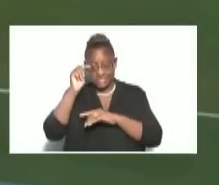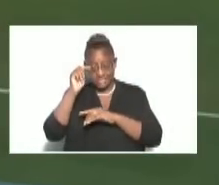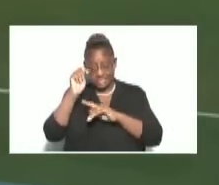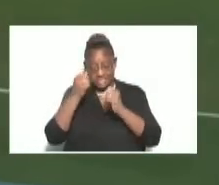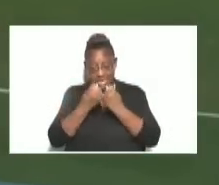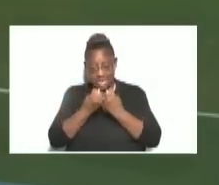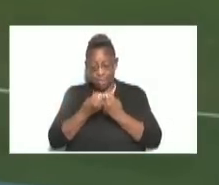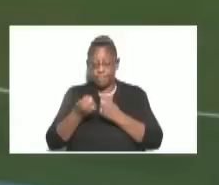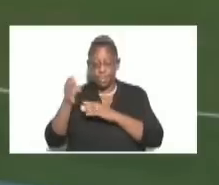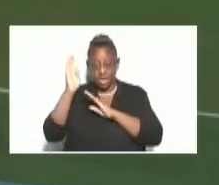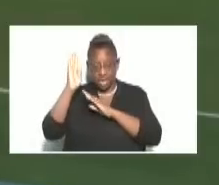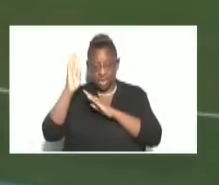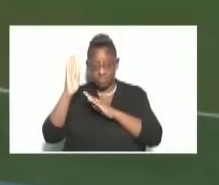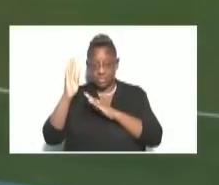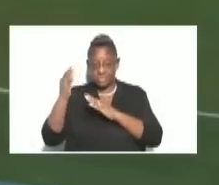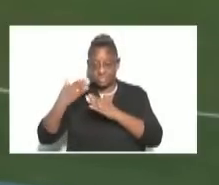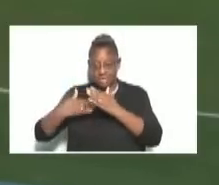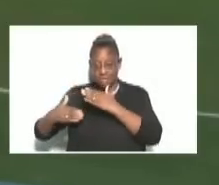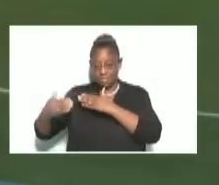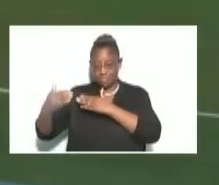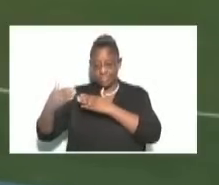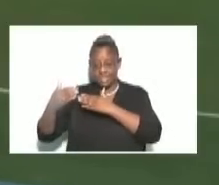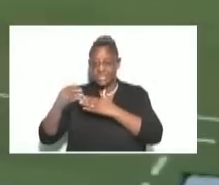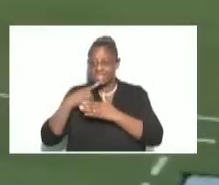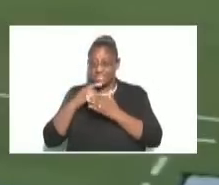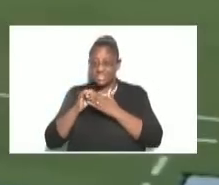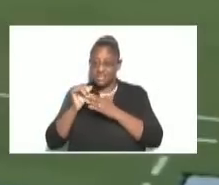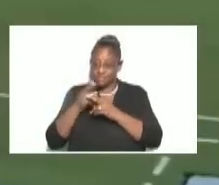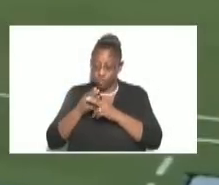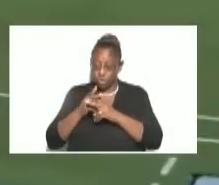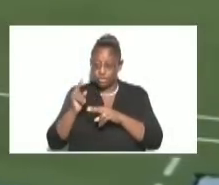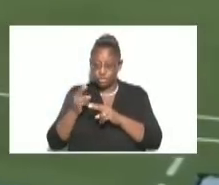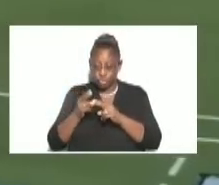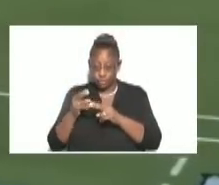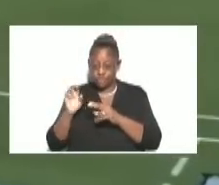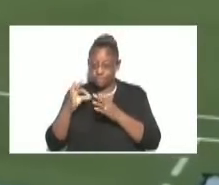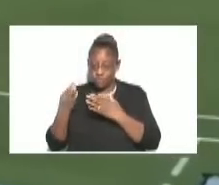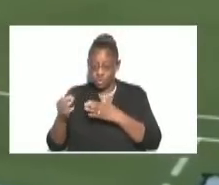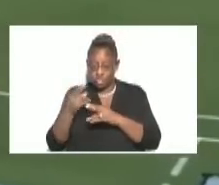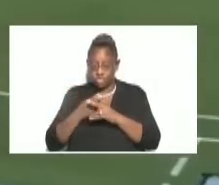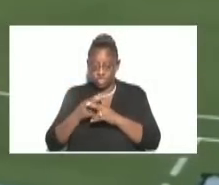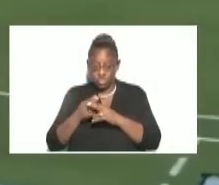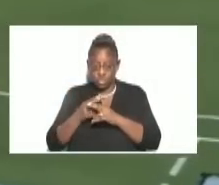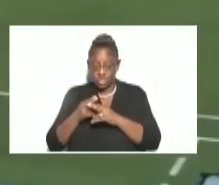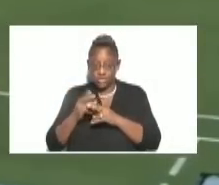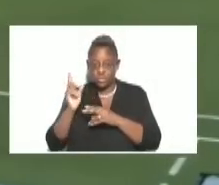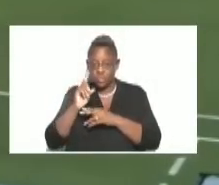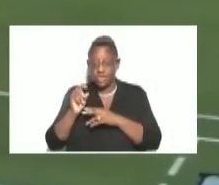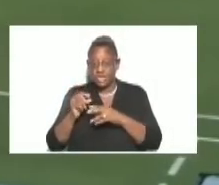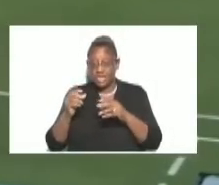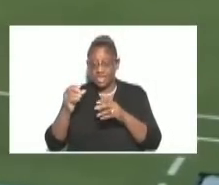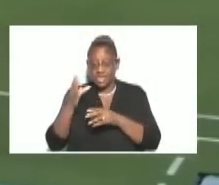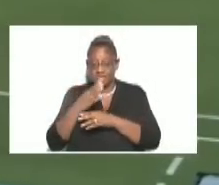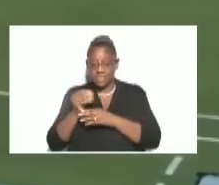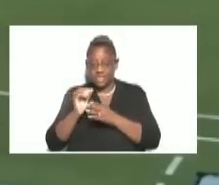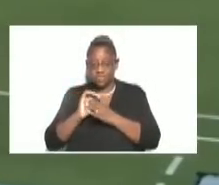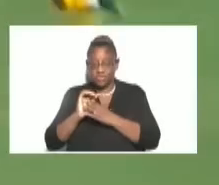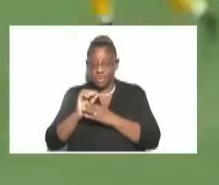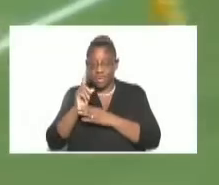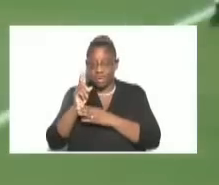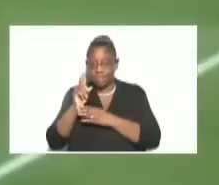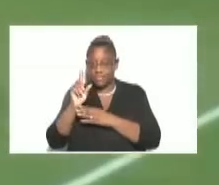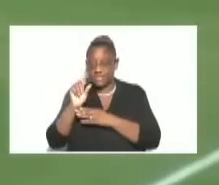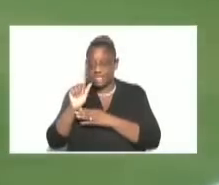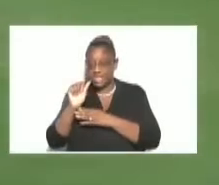early as Antigua and Barbuda struck for a goal in the 3rd minute and again in the 9th for a quick 2-0 lead. 43rd minute,